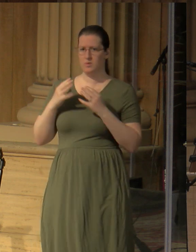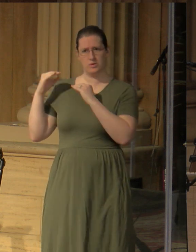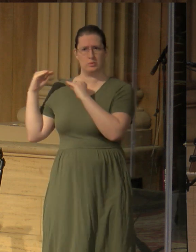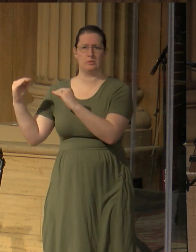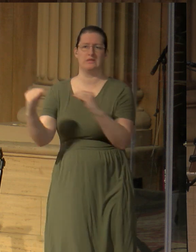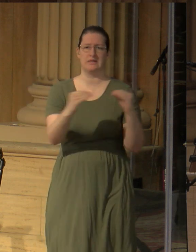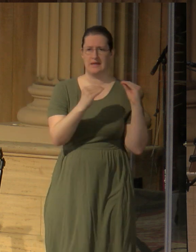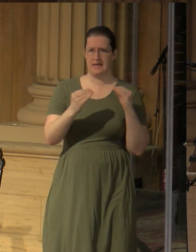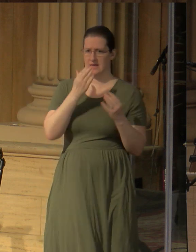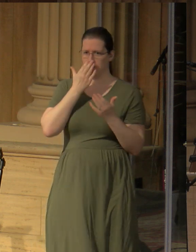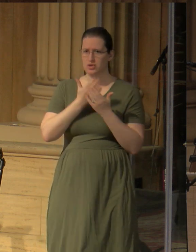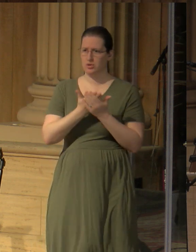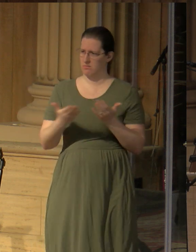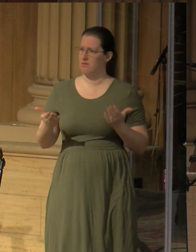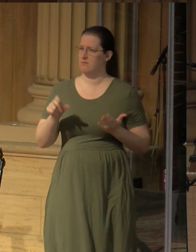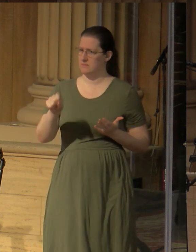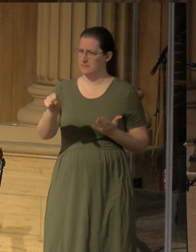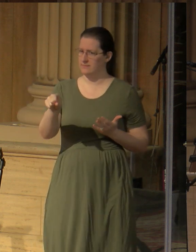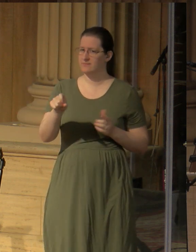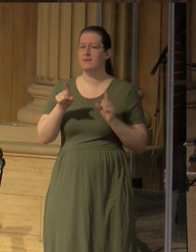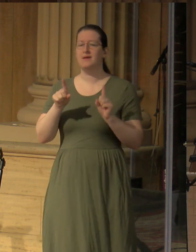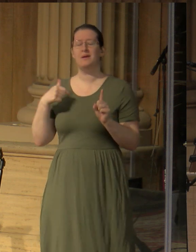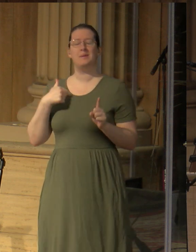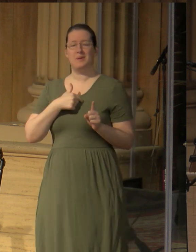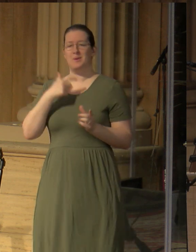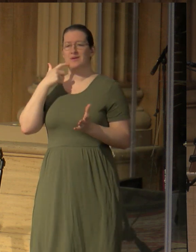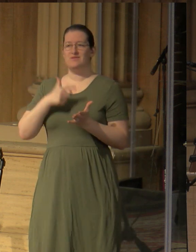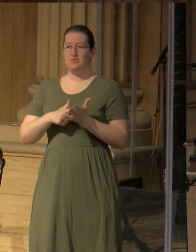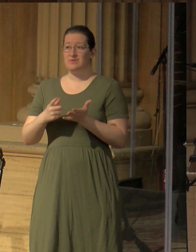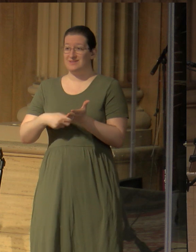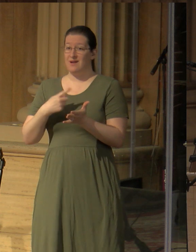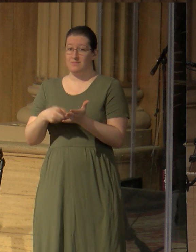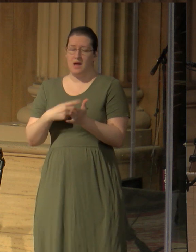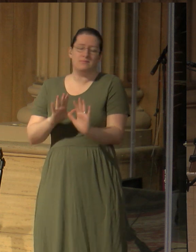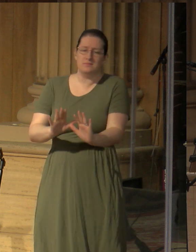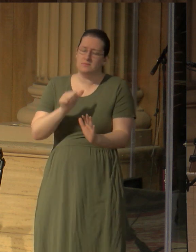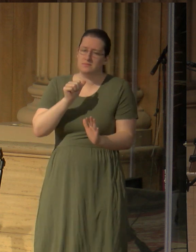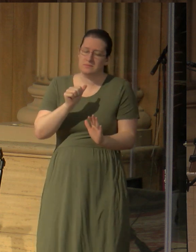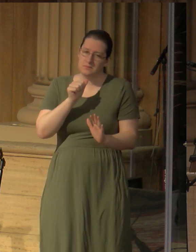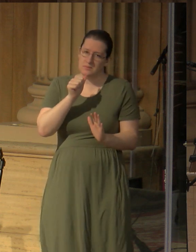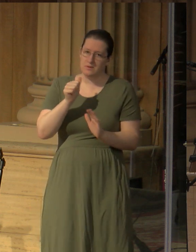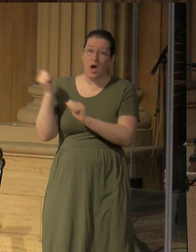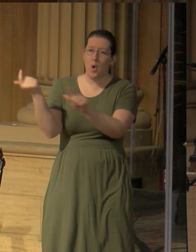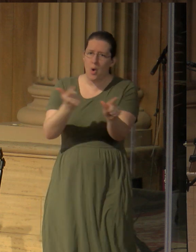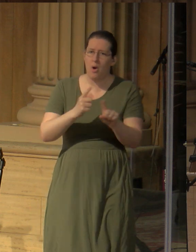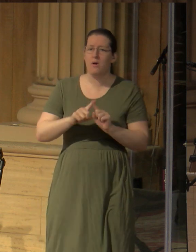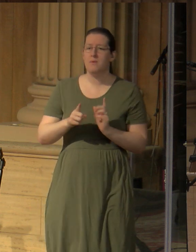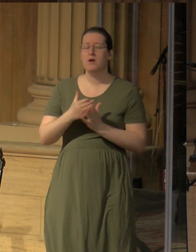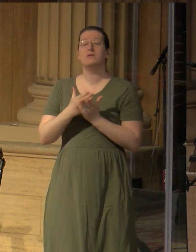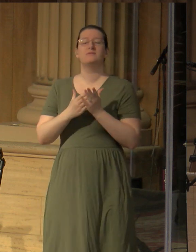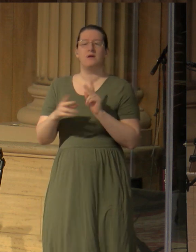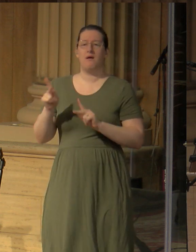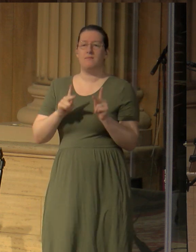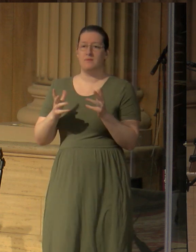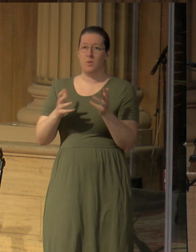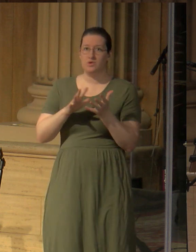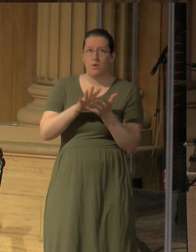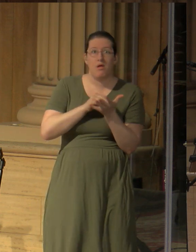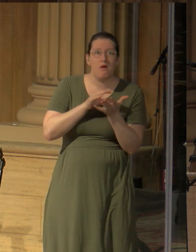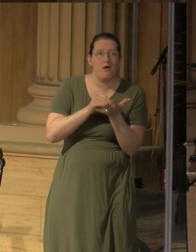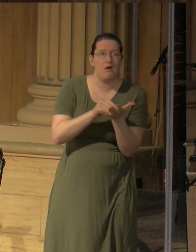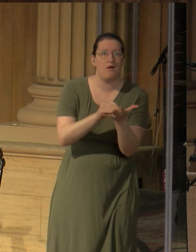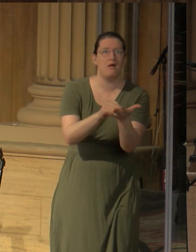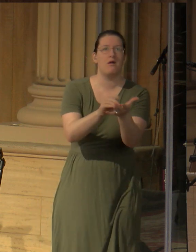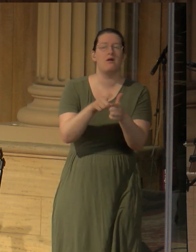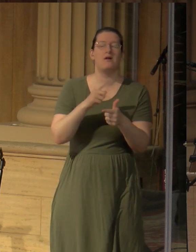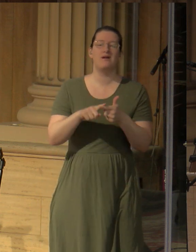good. But we've also noticed that there is a tendency, just in some, to learn and then immediately